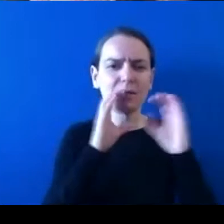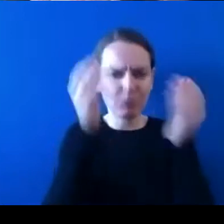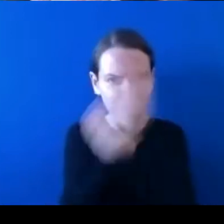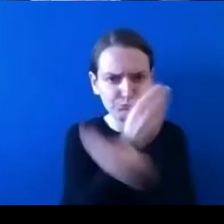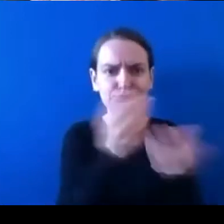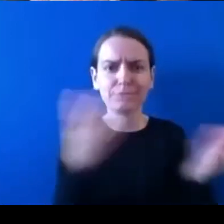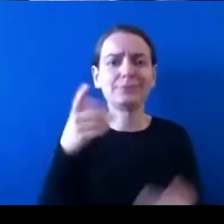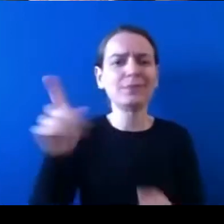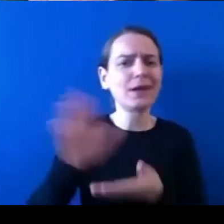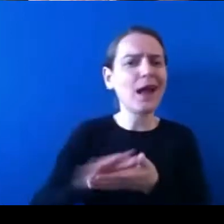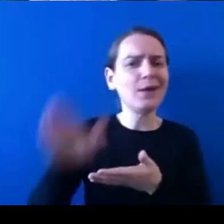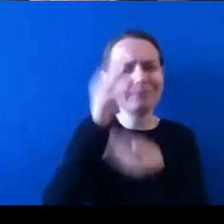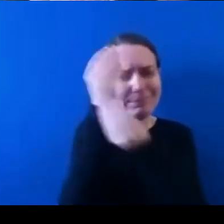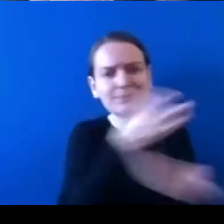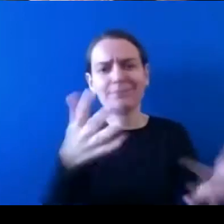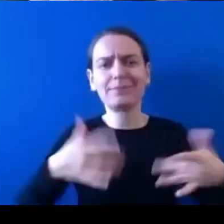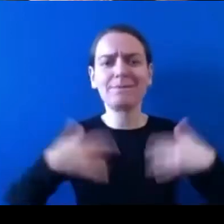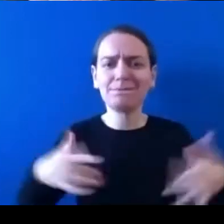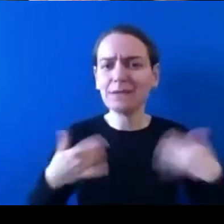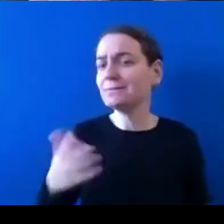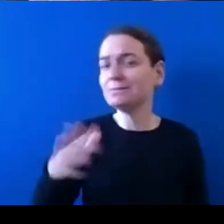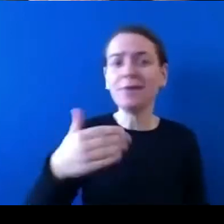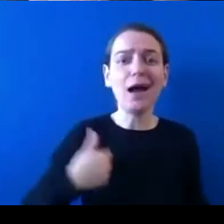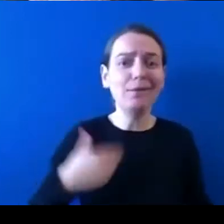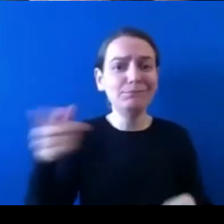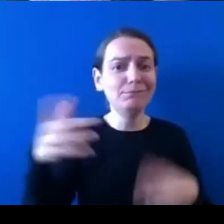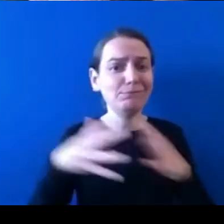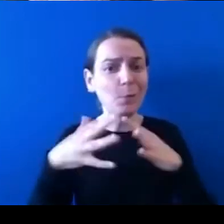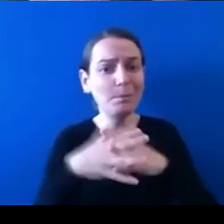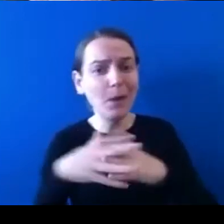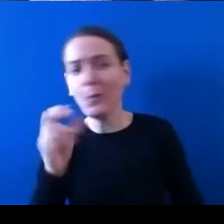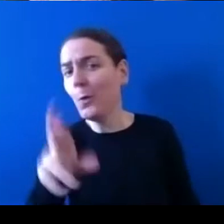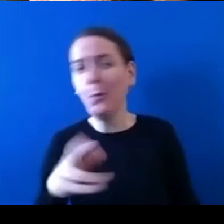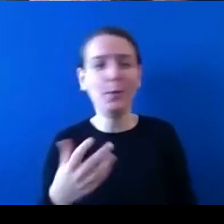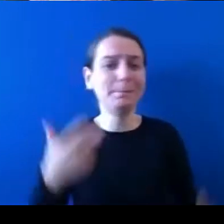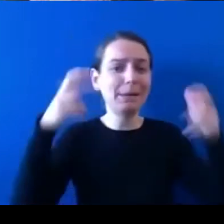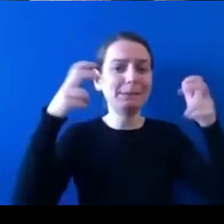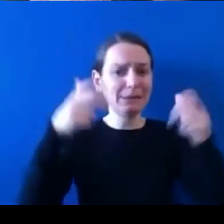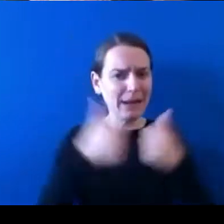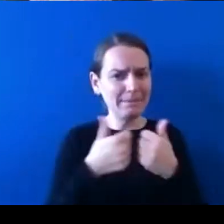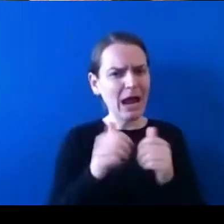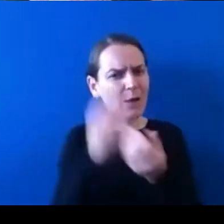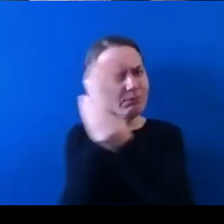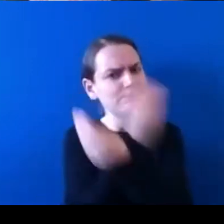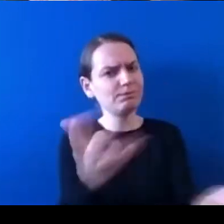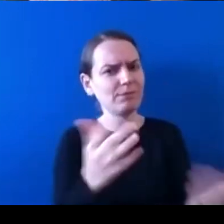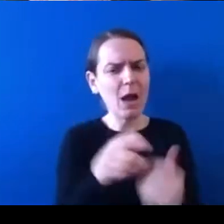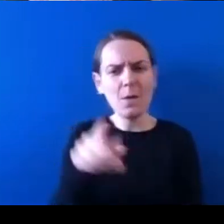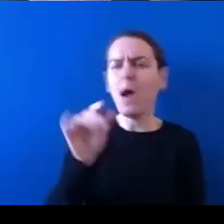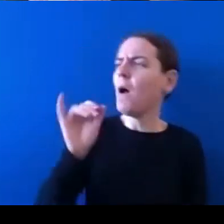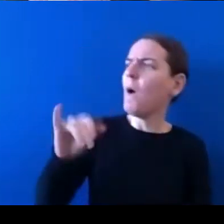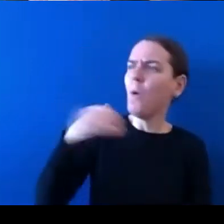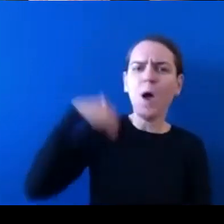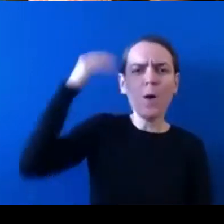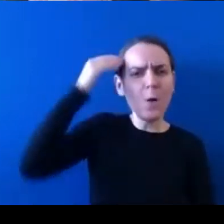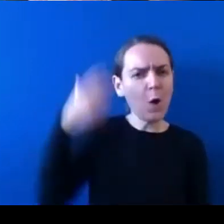dorm. You may not be able to access that information. So how are you going to get that information? You